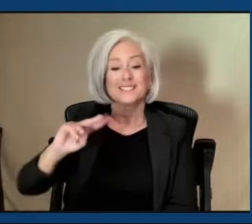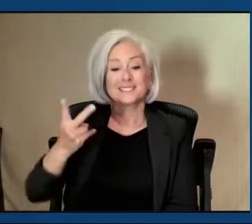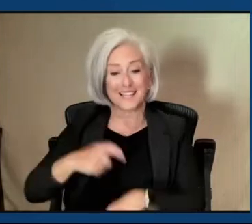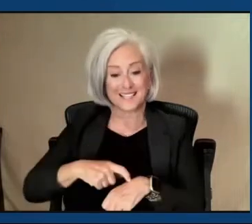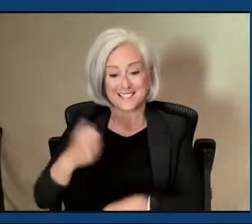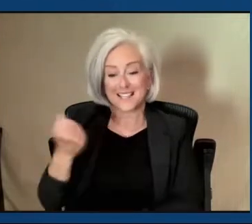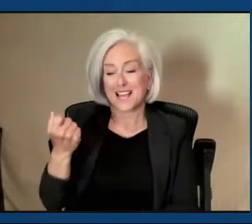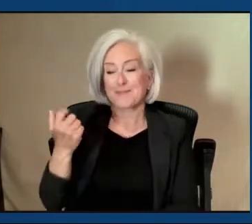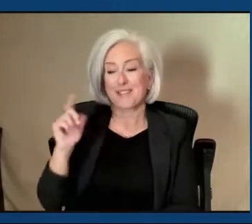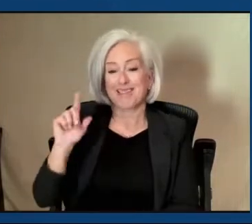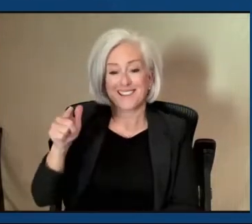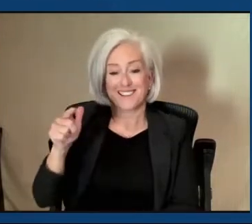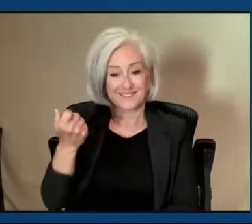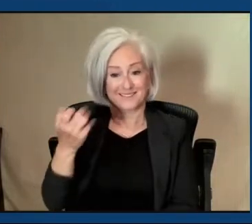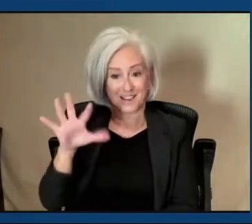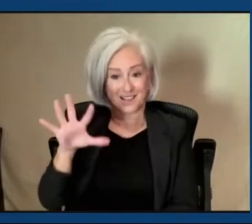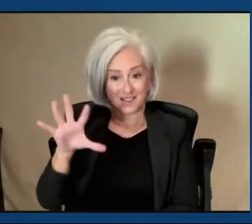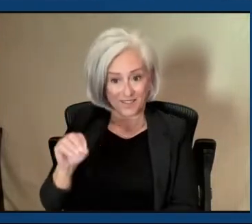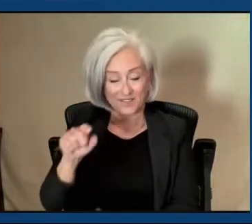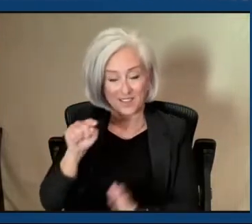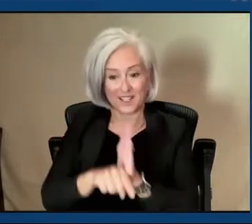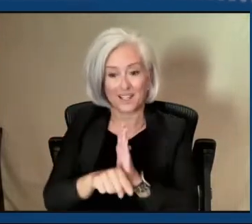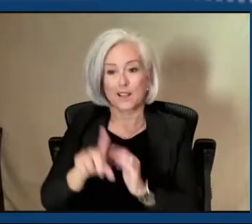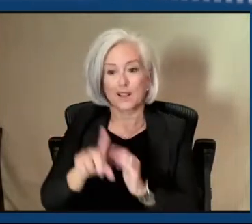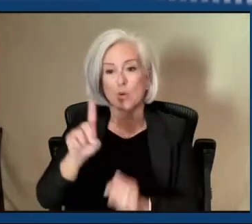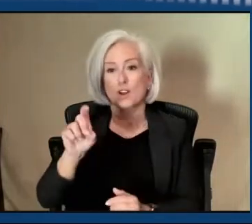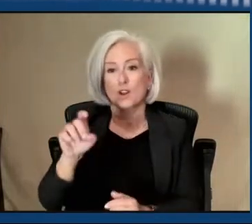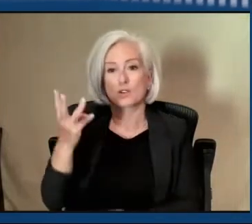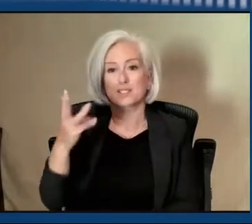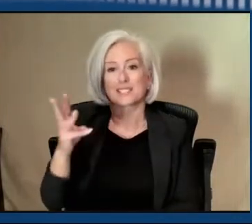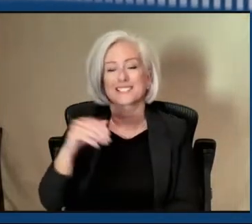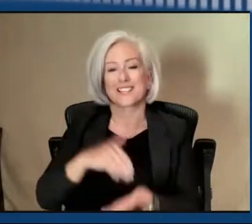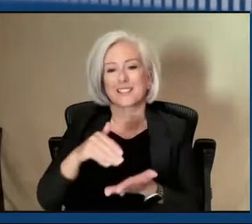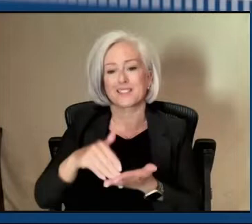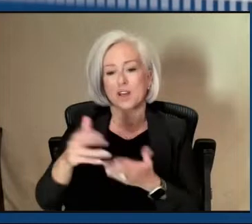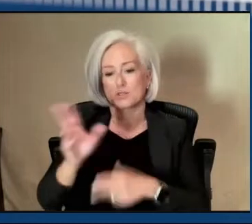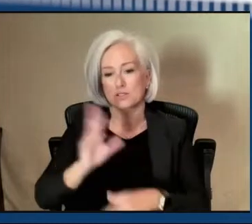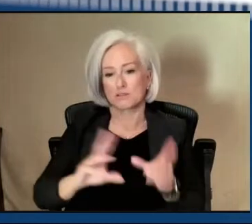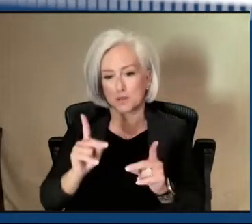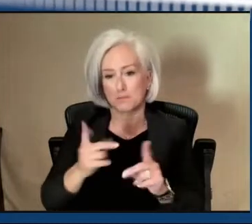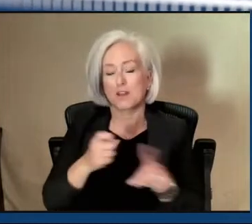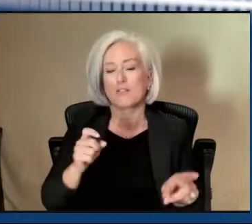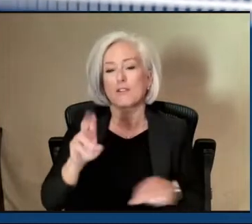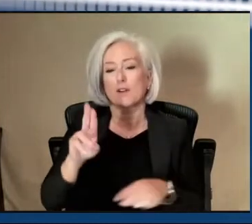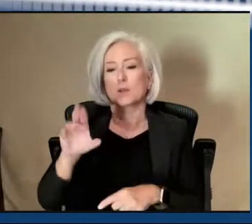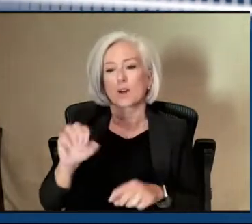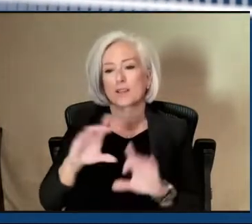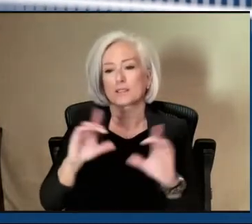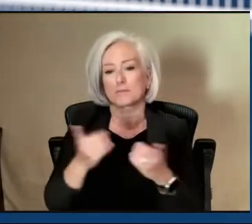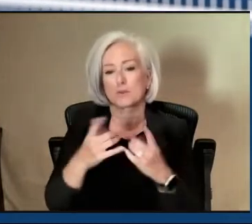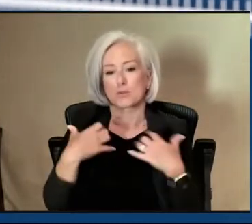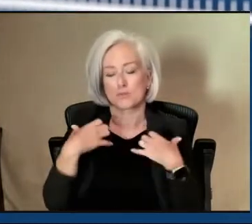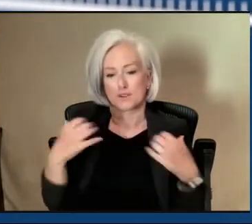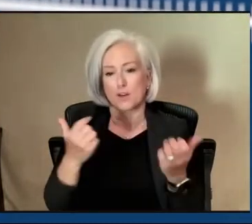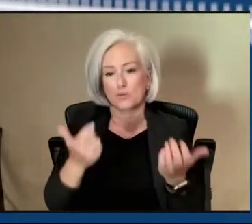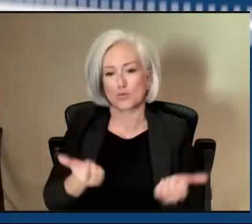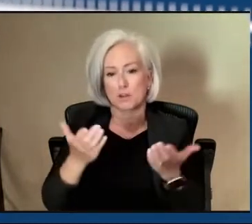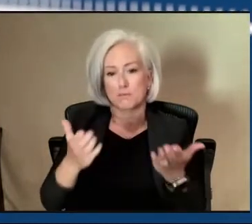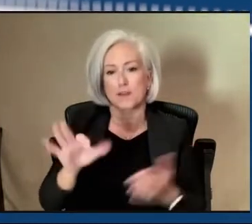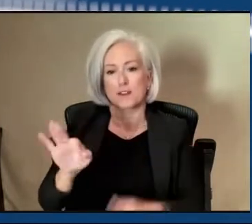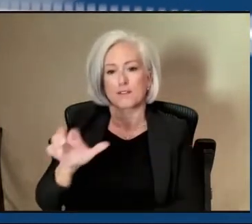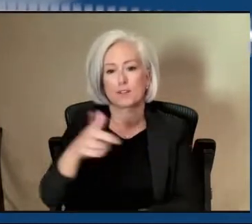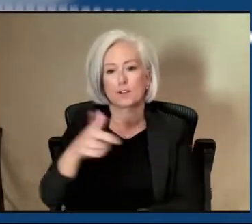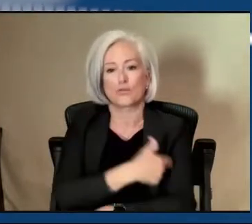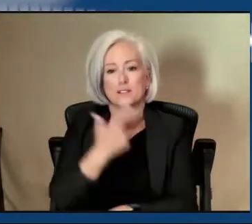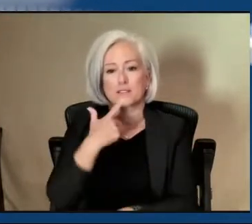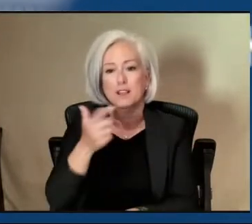killing 116,000 people, that the U.S. Department of Public Health began recommending flu vaccines for at-risk